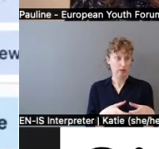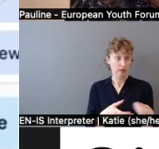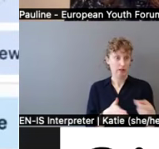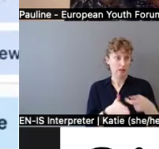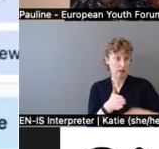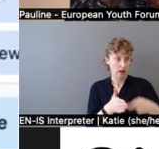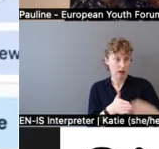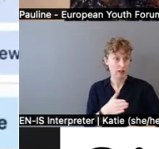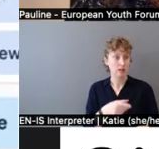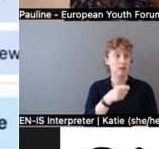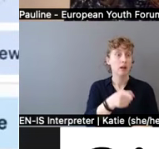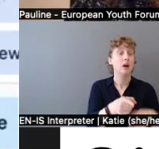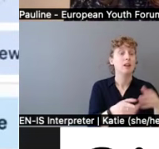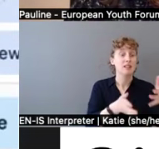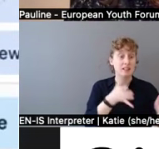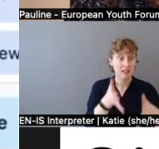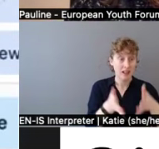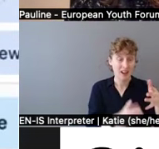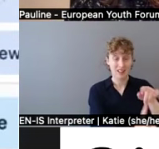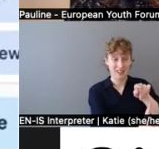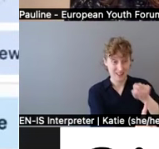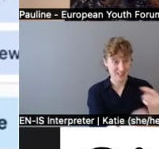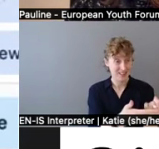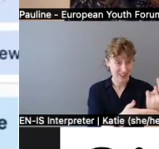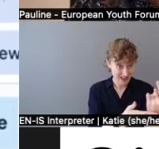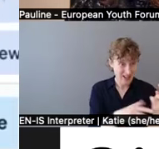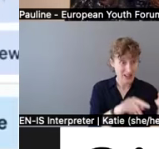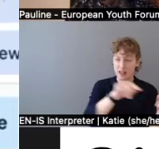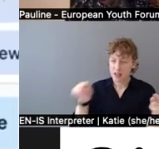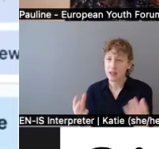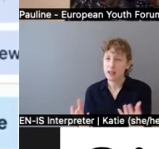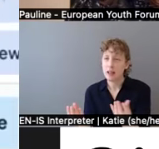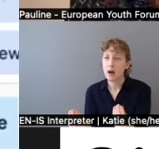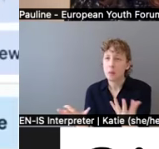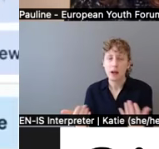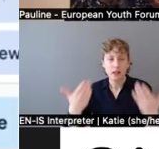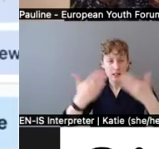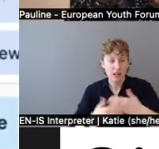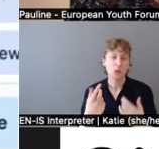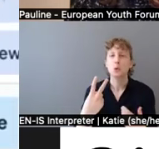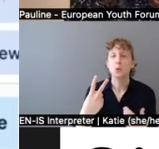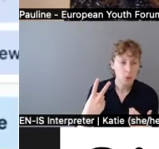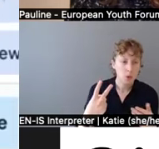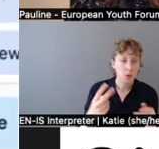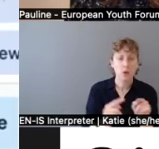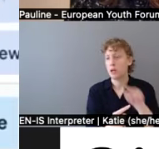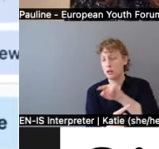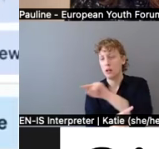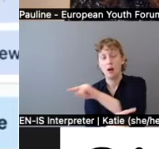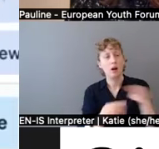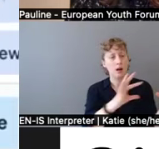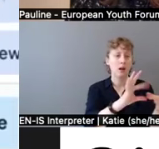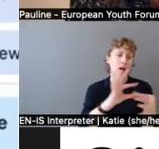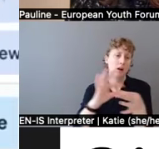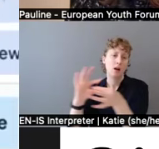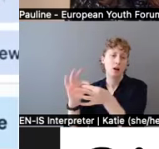interpreter for this specific event. And then for the number of days you hire them, for the costs. This budget line could also be